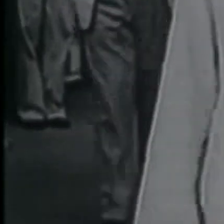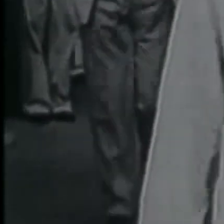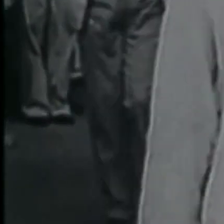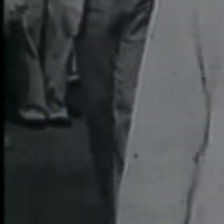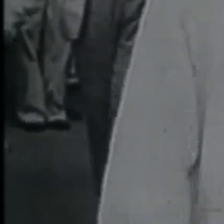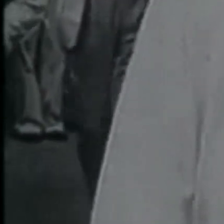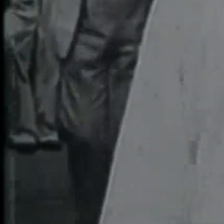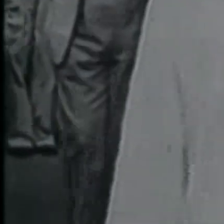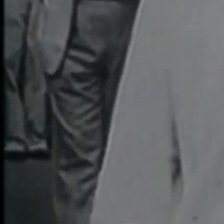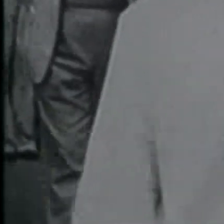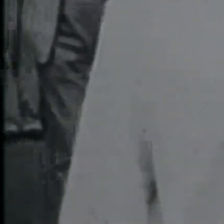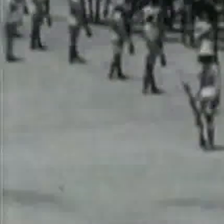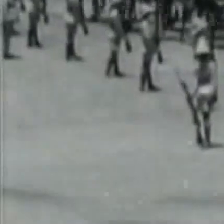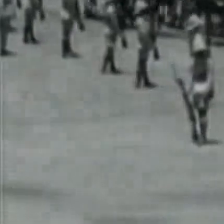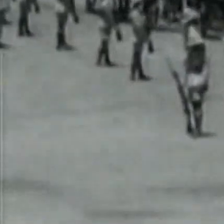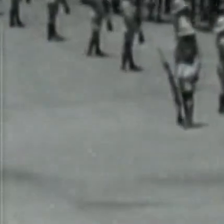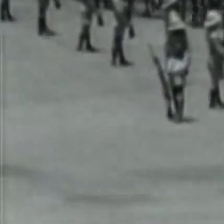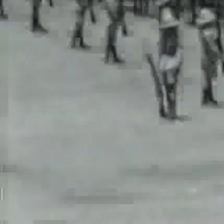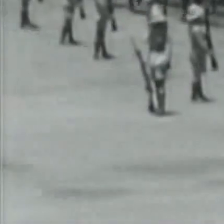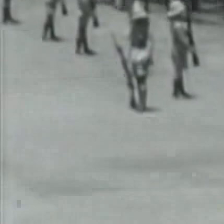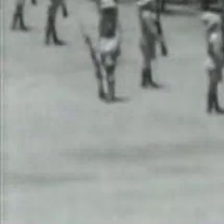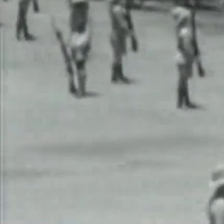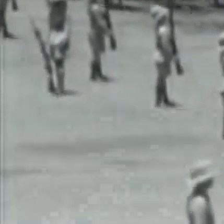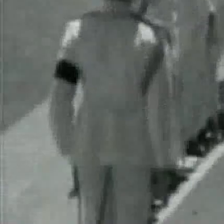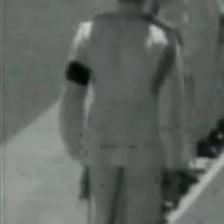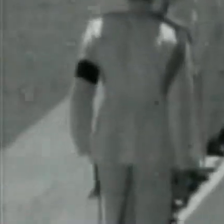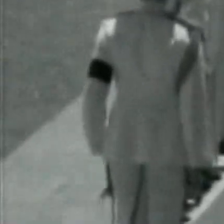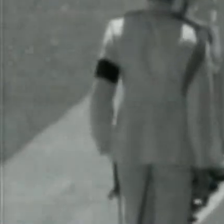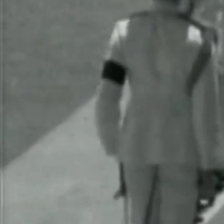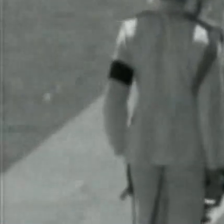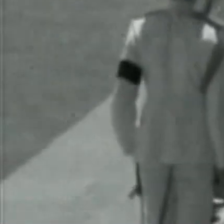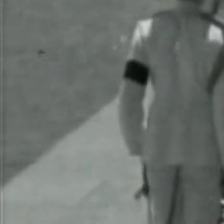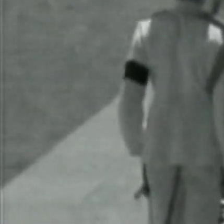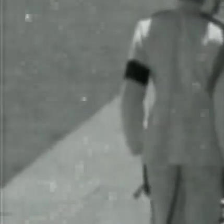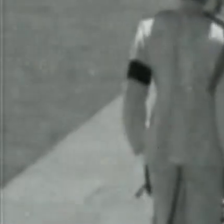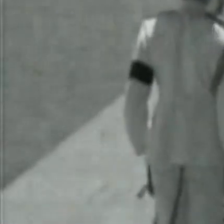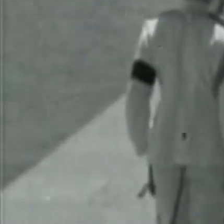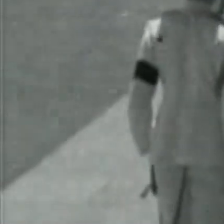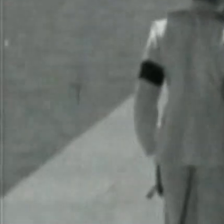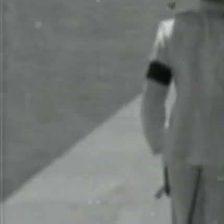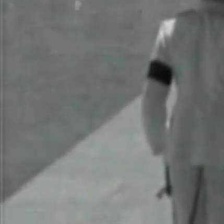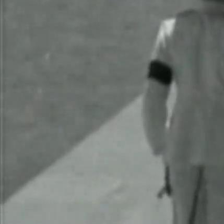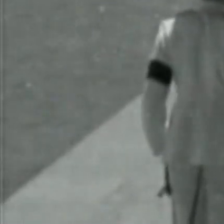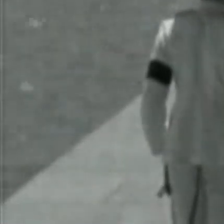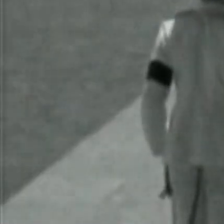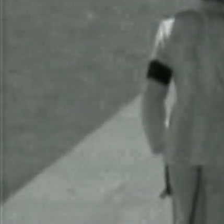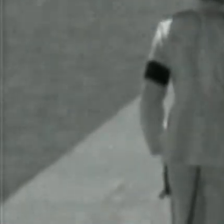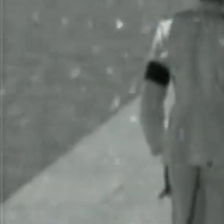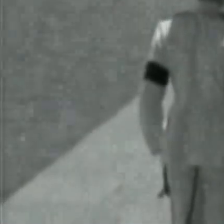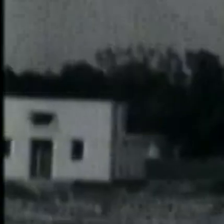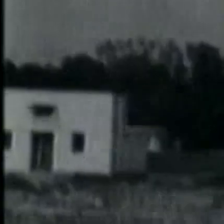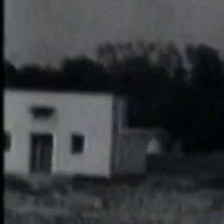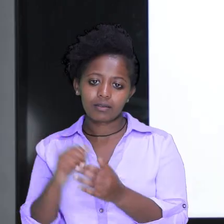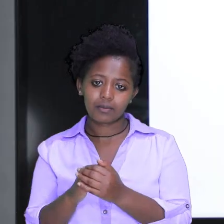He led a peaceful resistance movement to free India from British rule. Yet, independent India was born at an hour of brutal